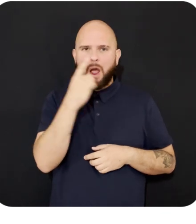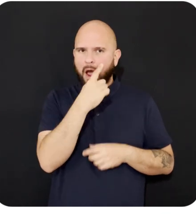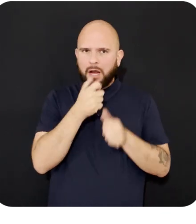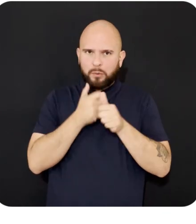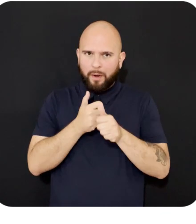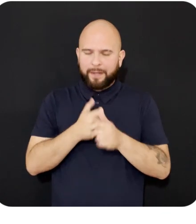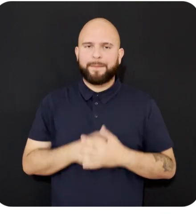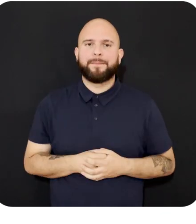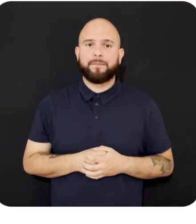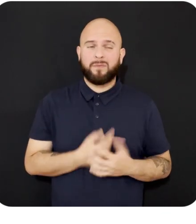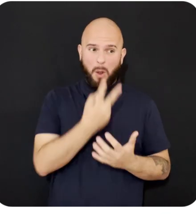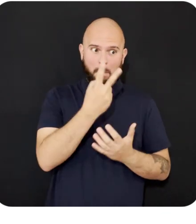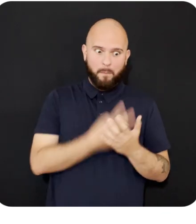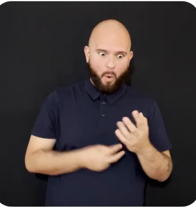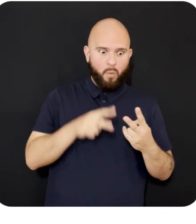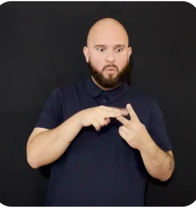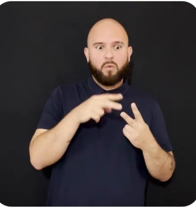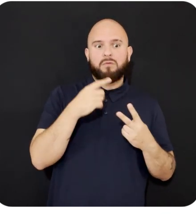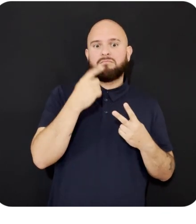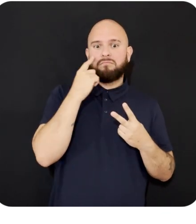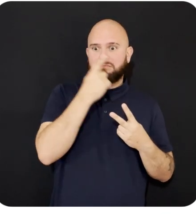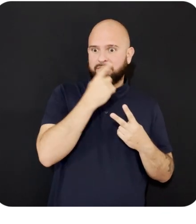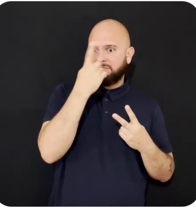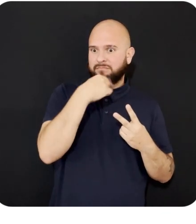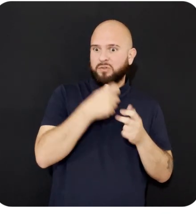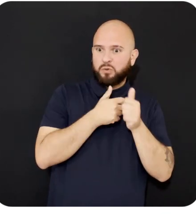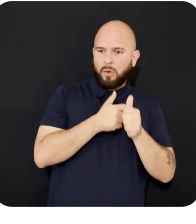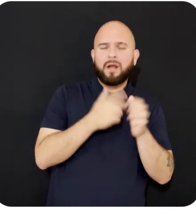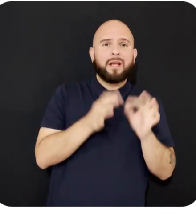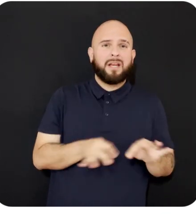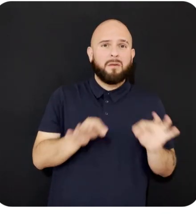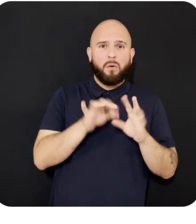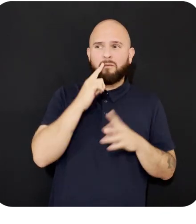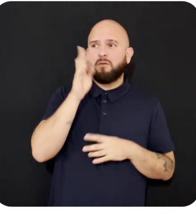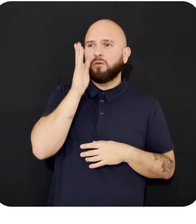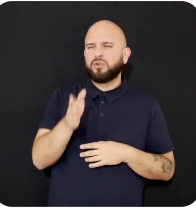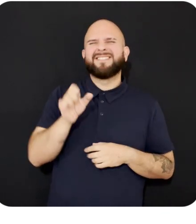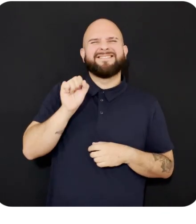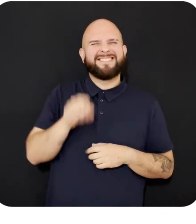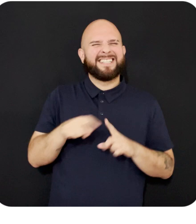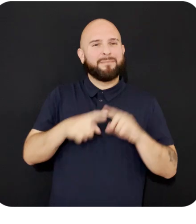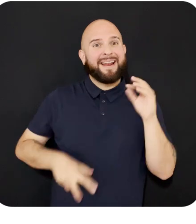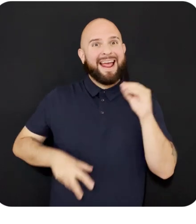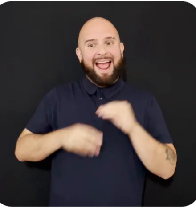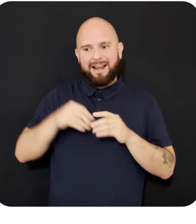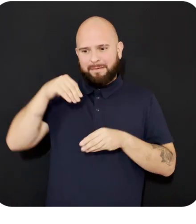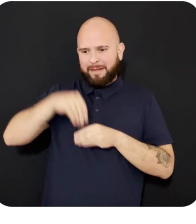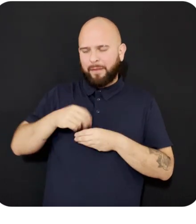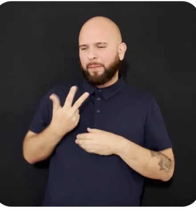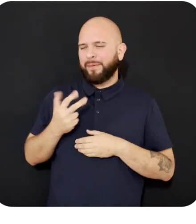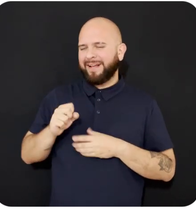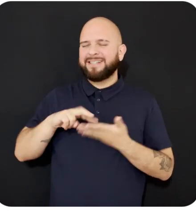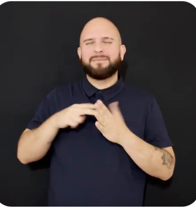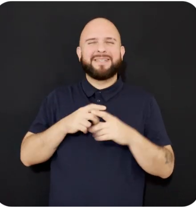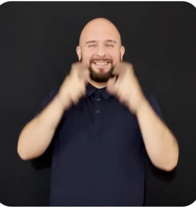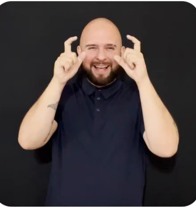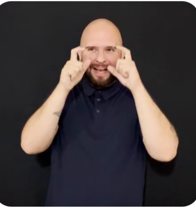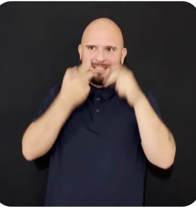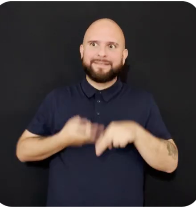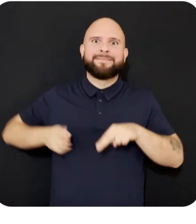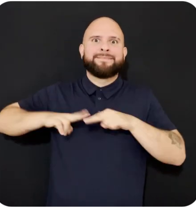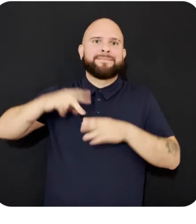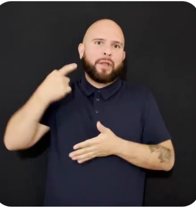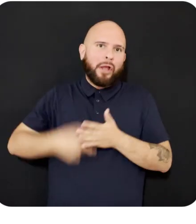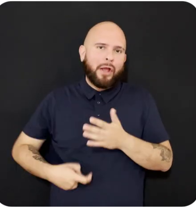tracking. While we feel both these technologies are important for the future, adding them to Quest 3S would have made the headset less